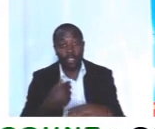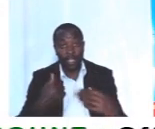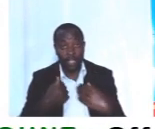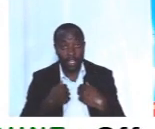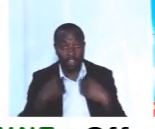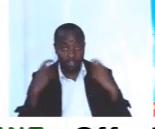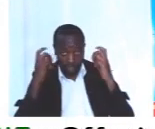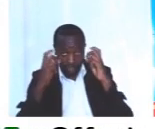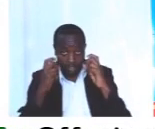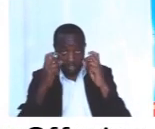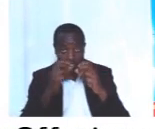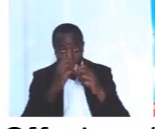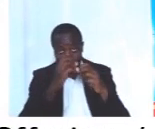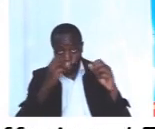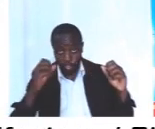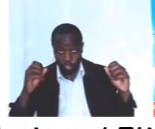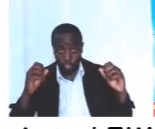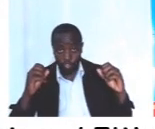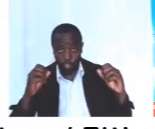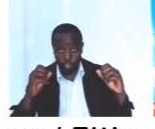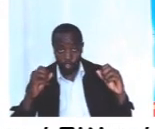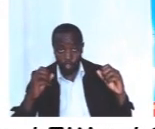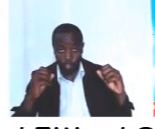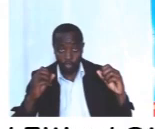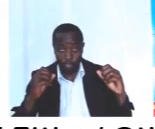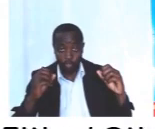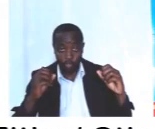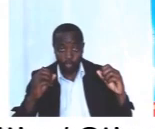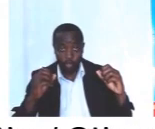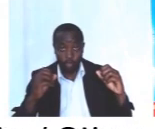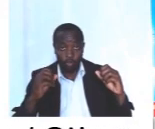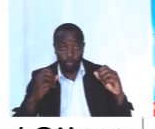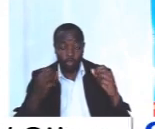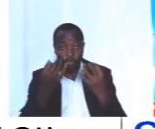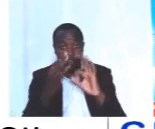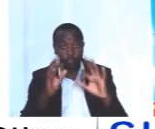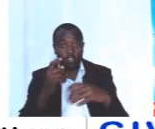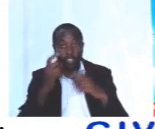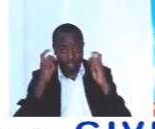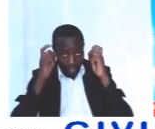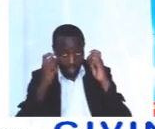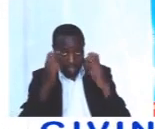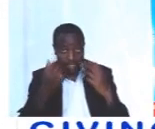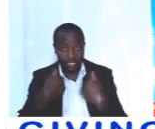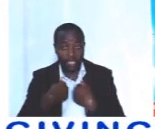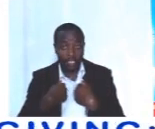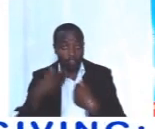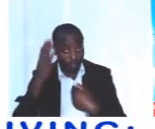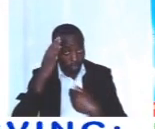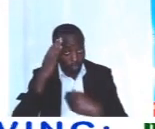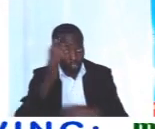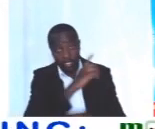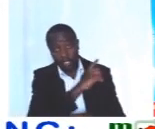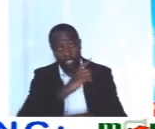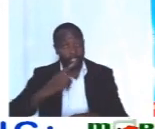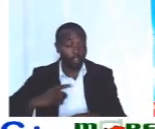and I shall be innocent of great transgression." Note that David was very